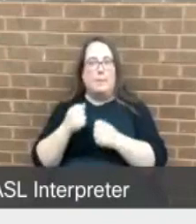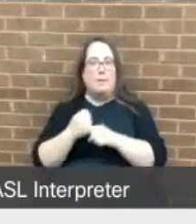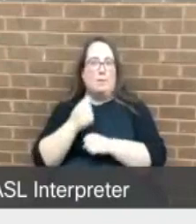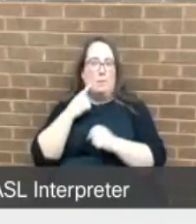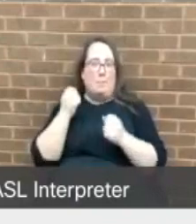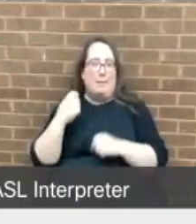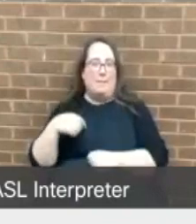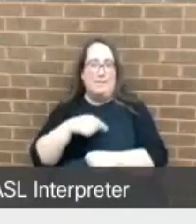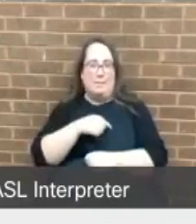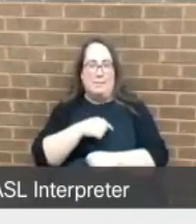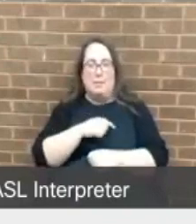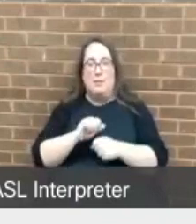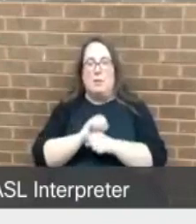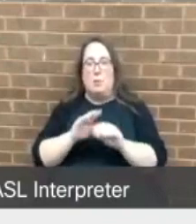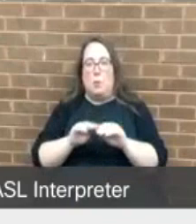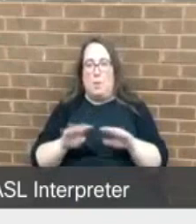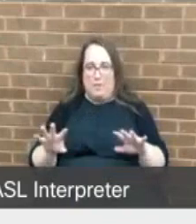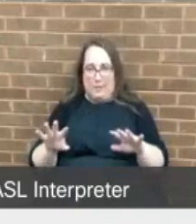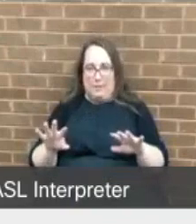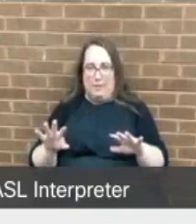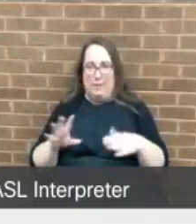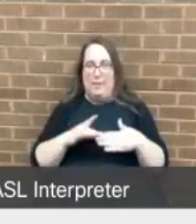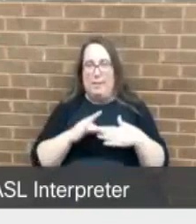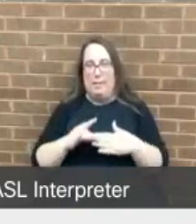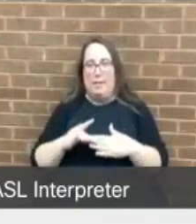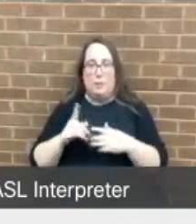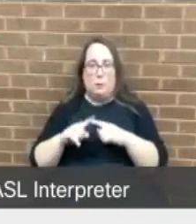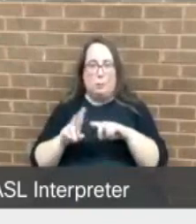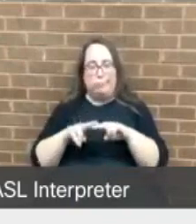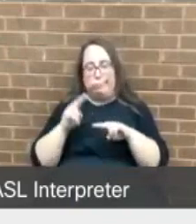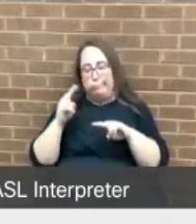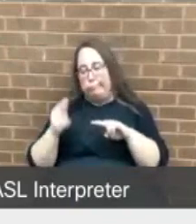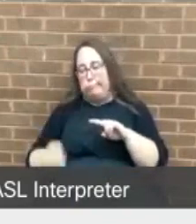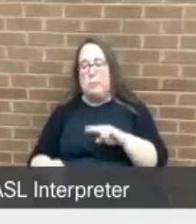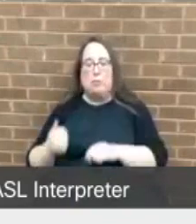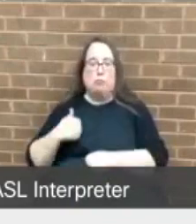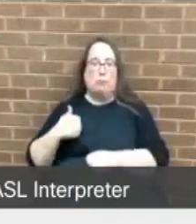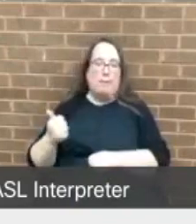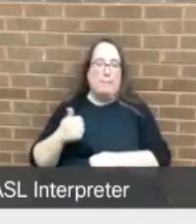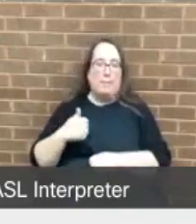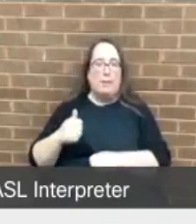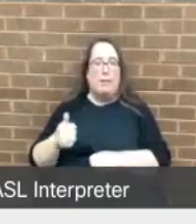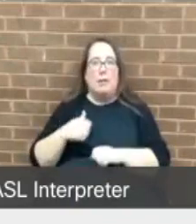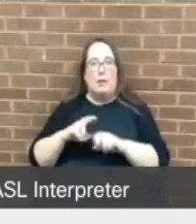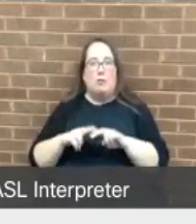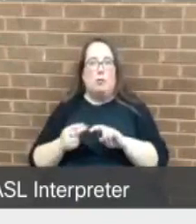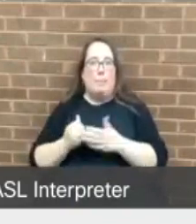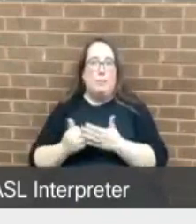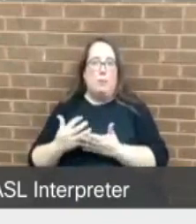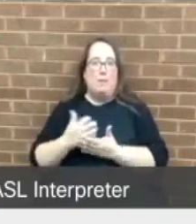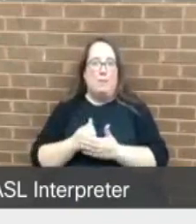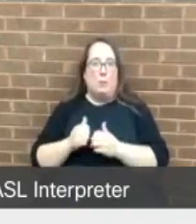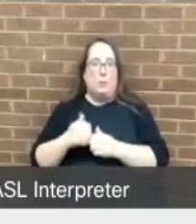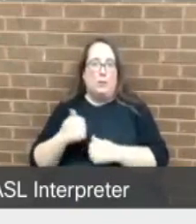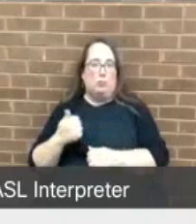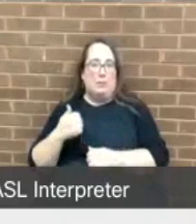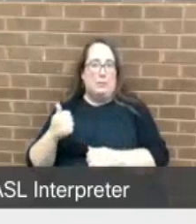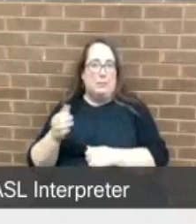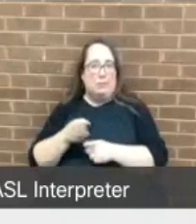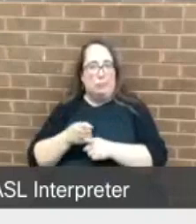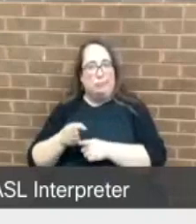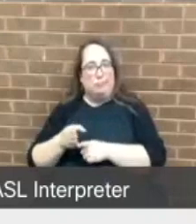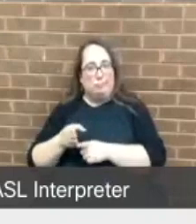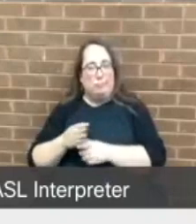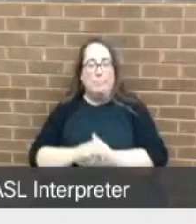for many of us. The COVID-19 pandemic led to record decreases in travel and a significant drop in our revenues in the Transportation Trust